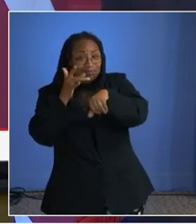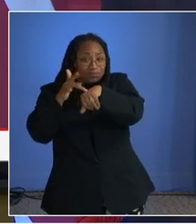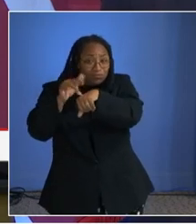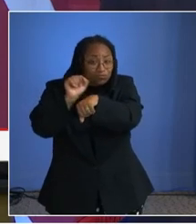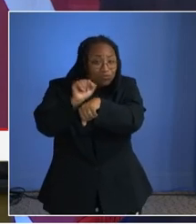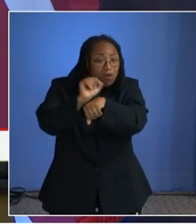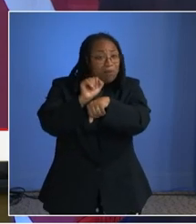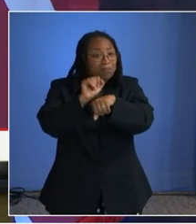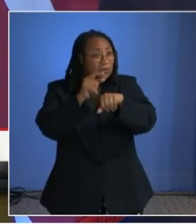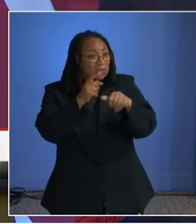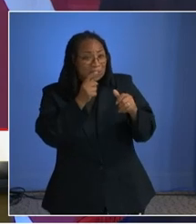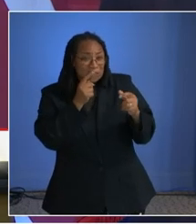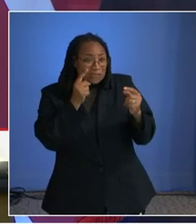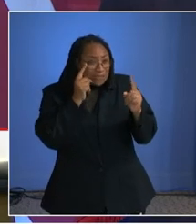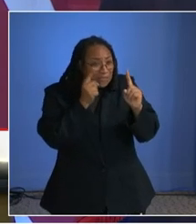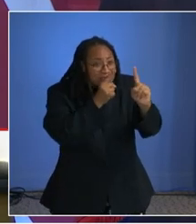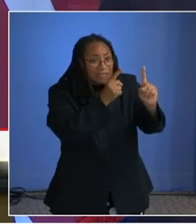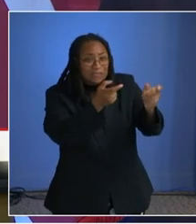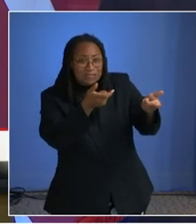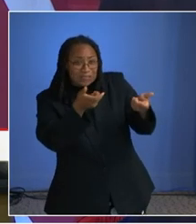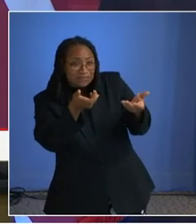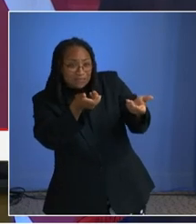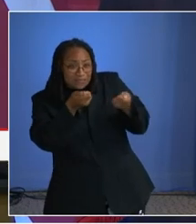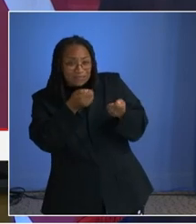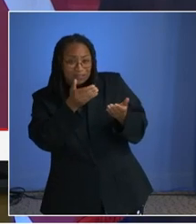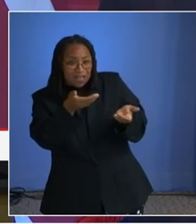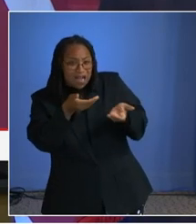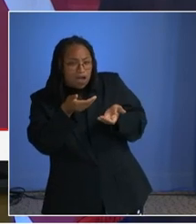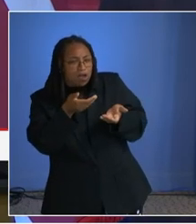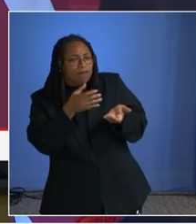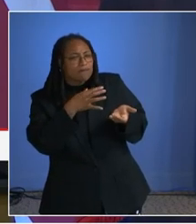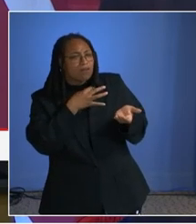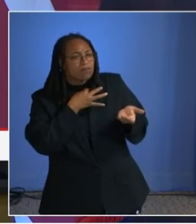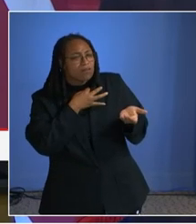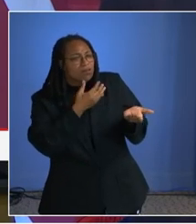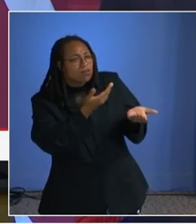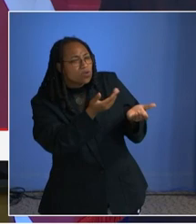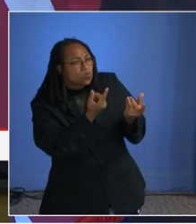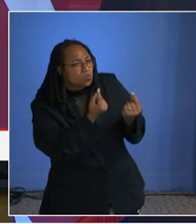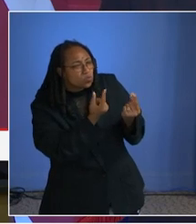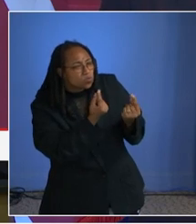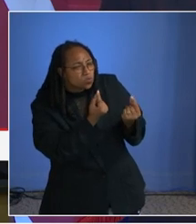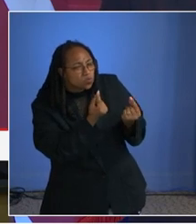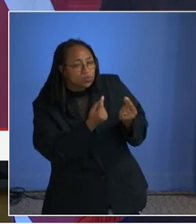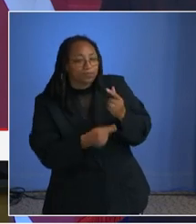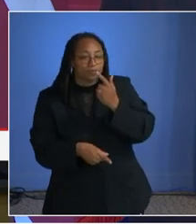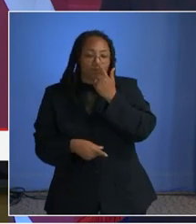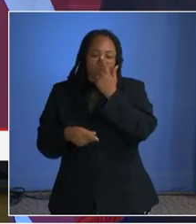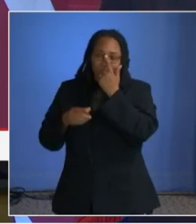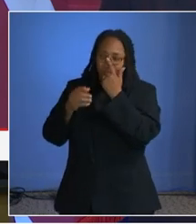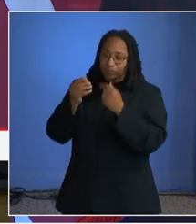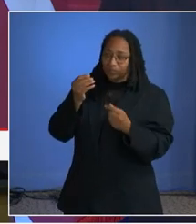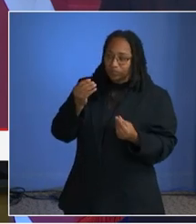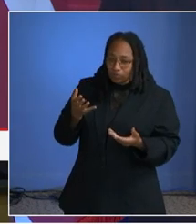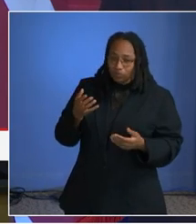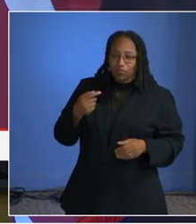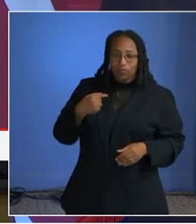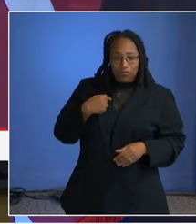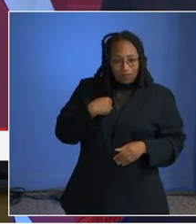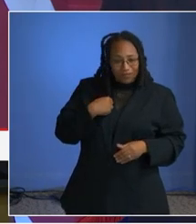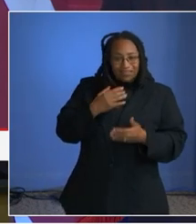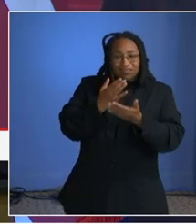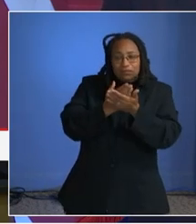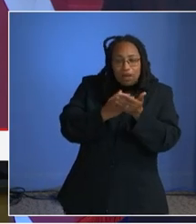in policing, for example, a series of incentives that we think are showing promise that